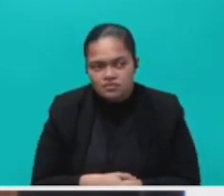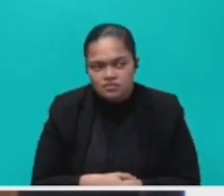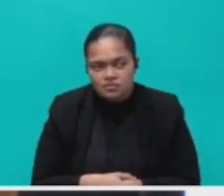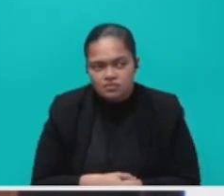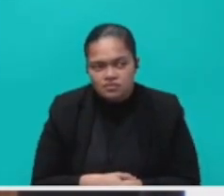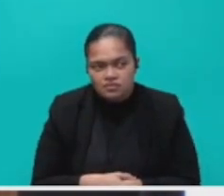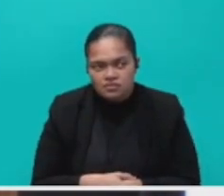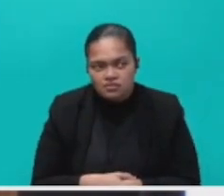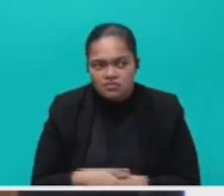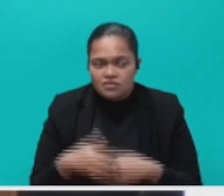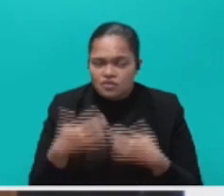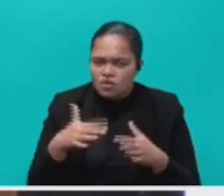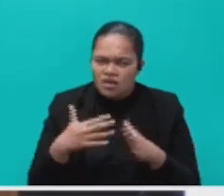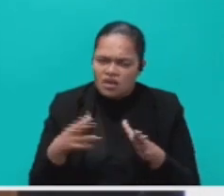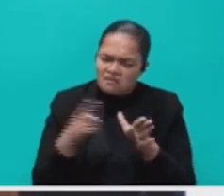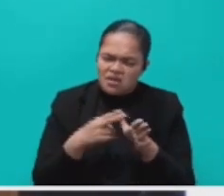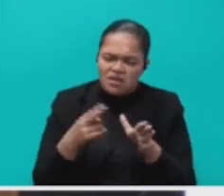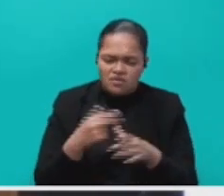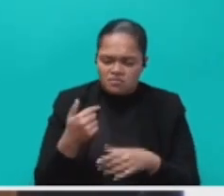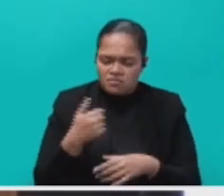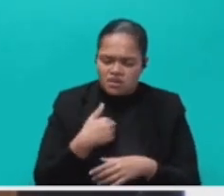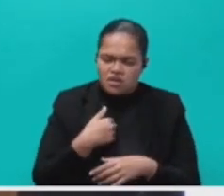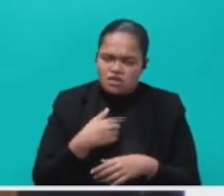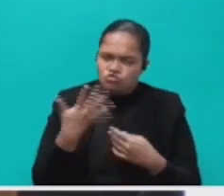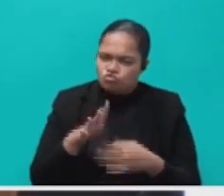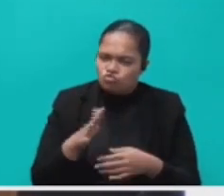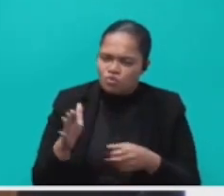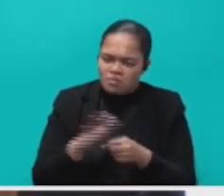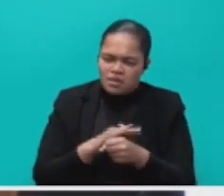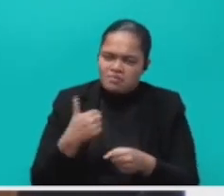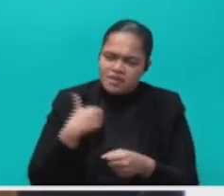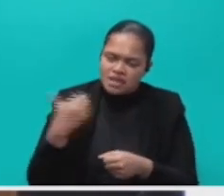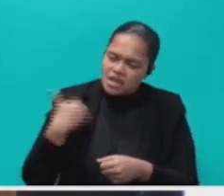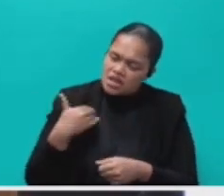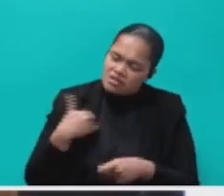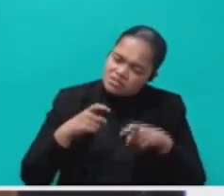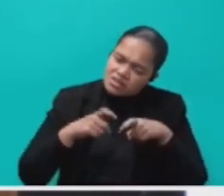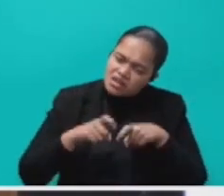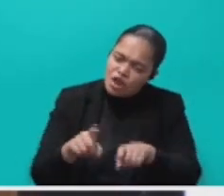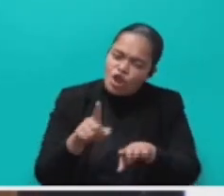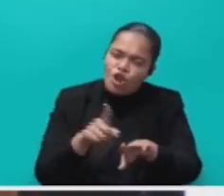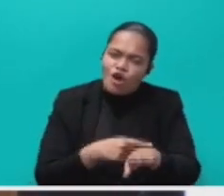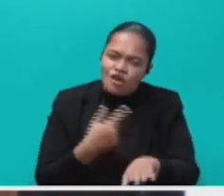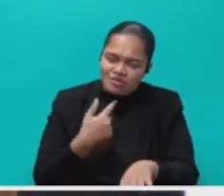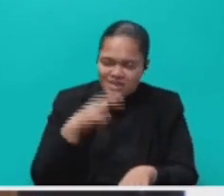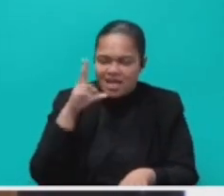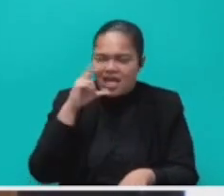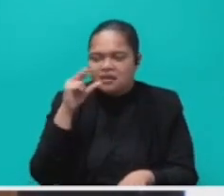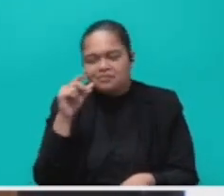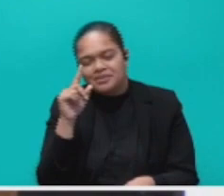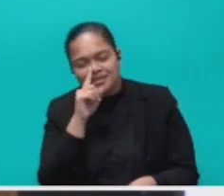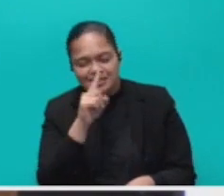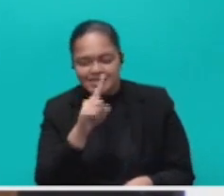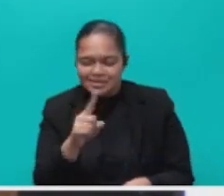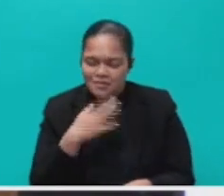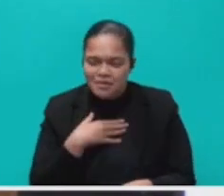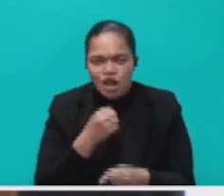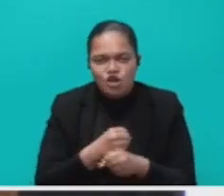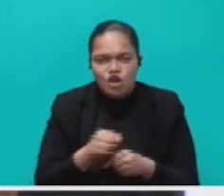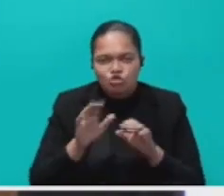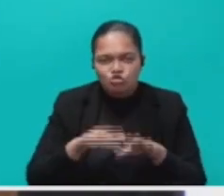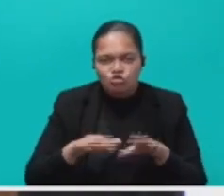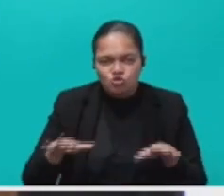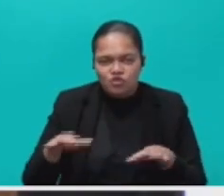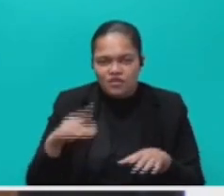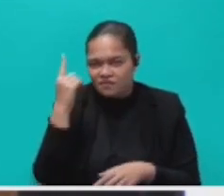has been favorable to me to allow me to live this long, to see my grandchildren's faces. But I can